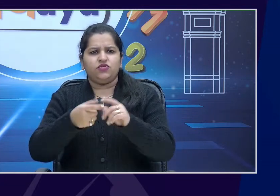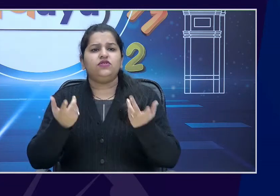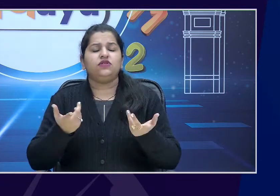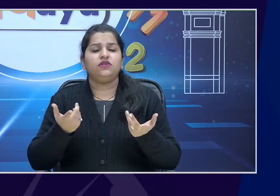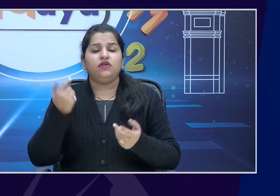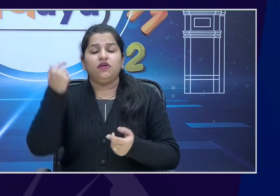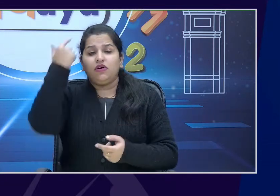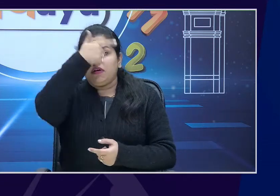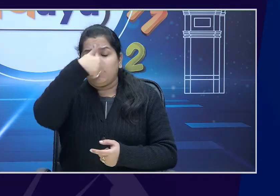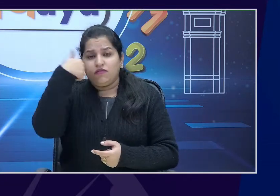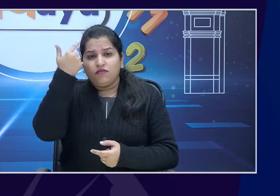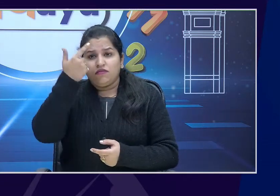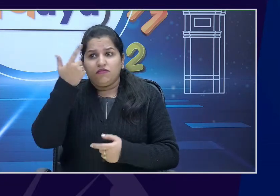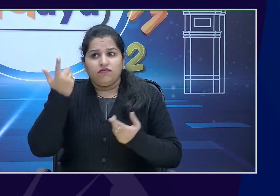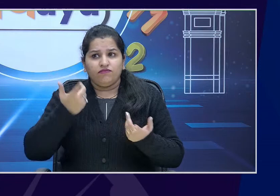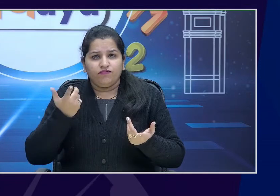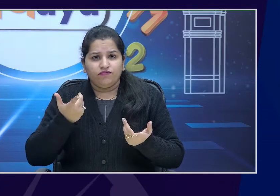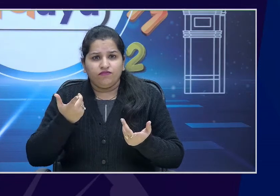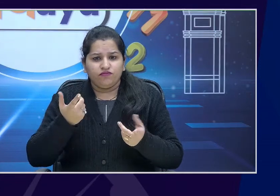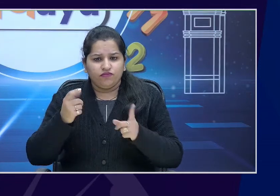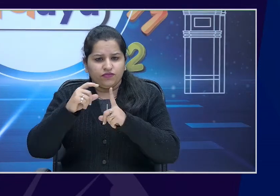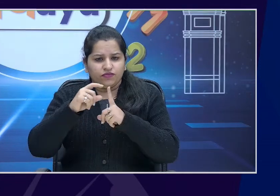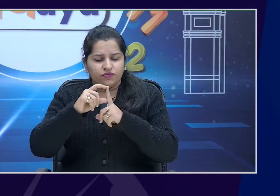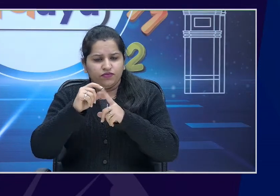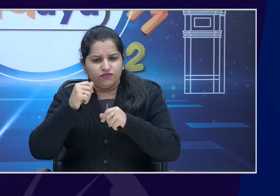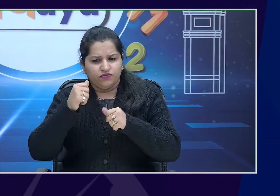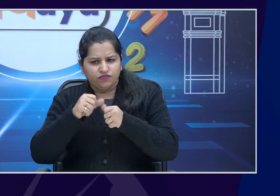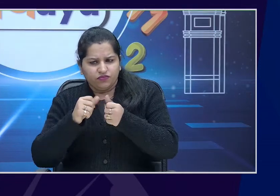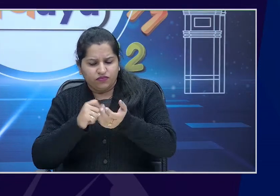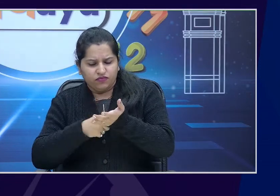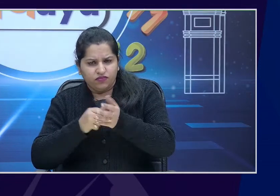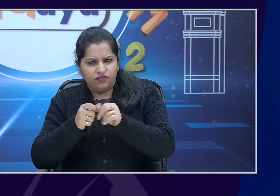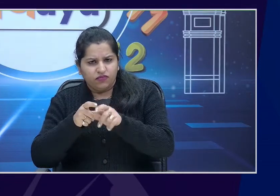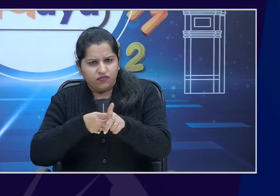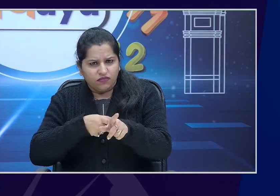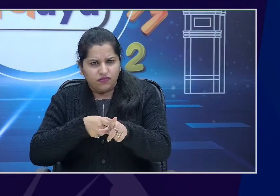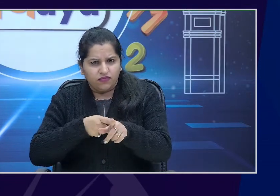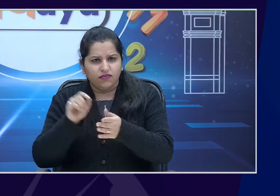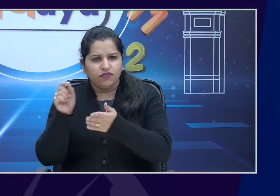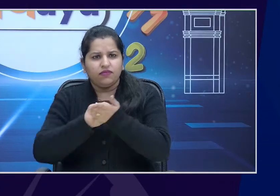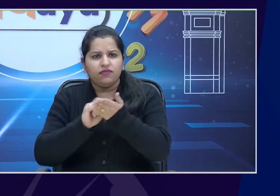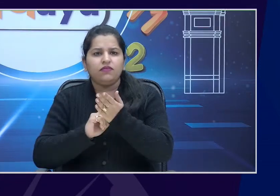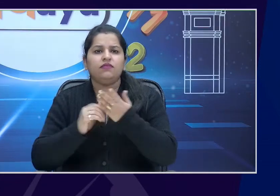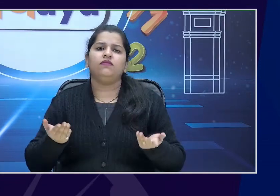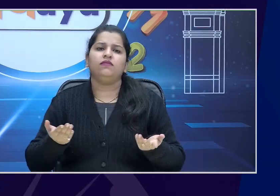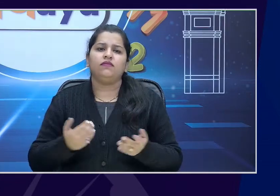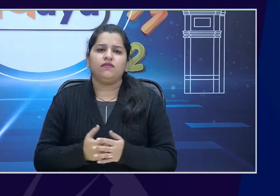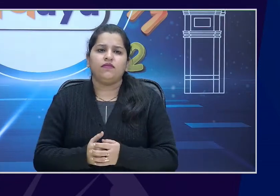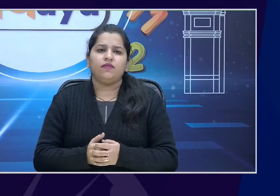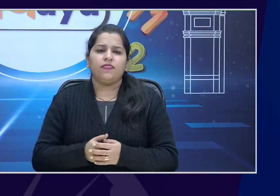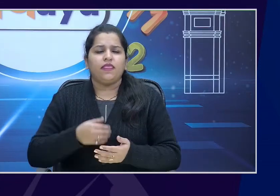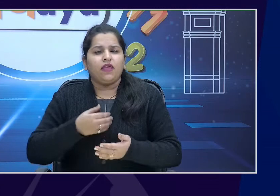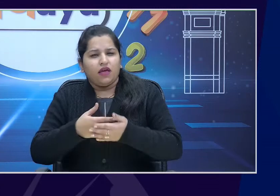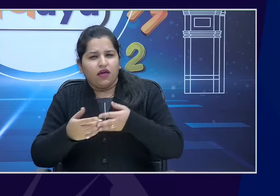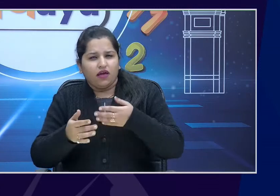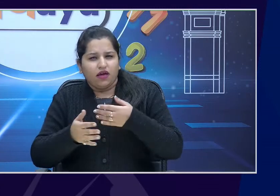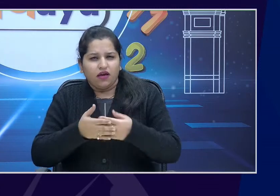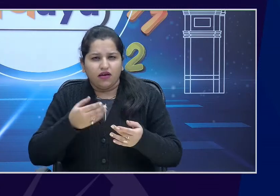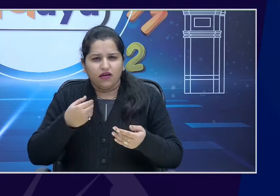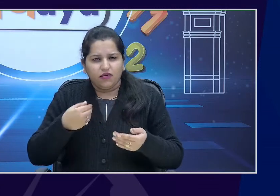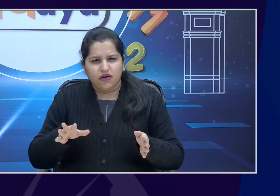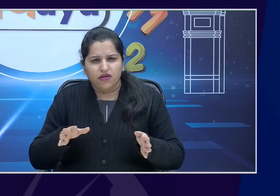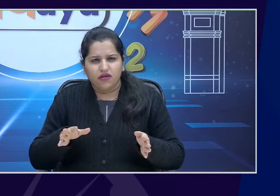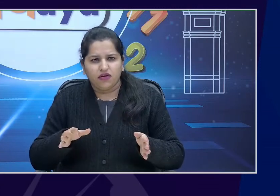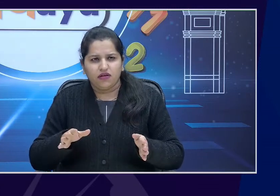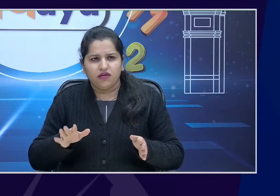write diary, and what is to be write in diary, ma'am? I have already told you, anybody can write a diary. I